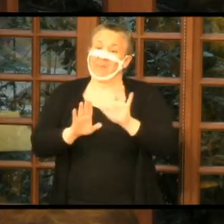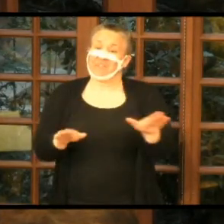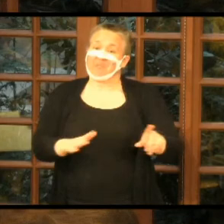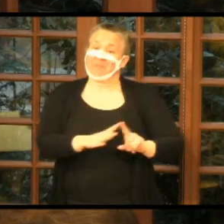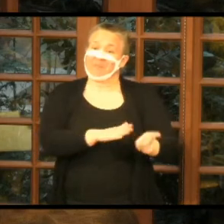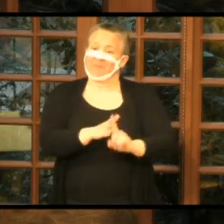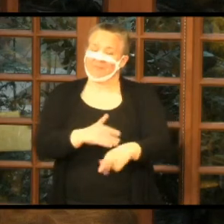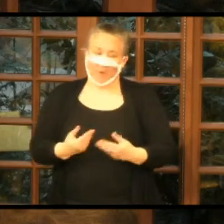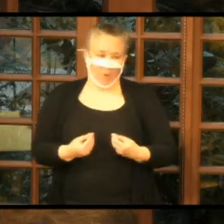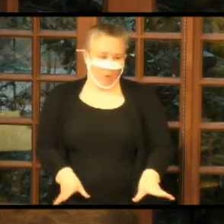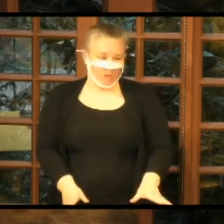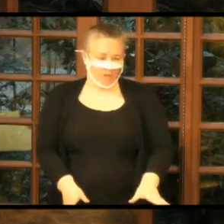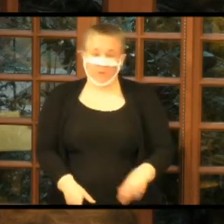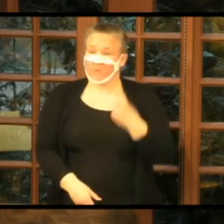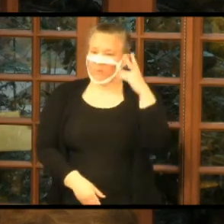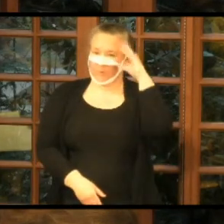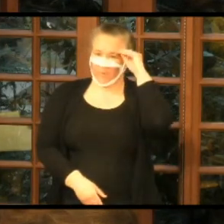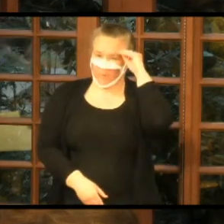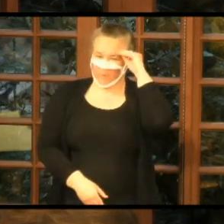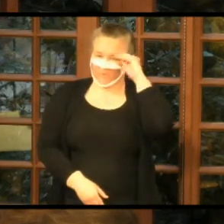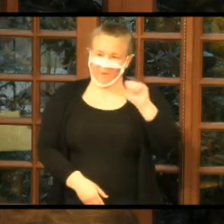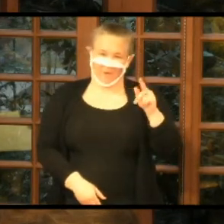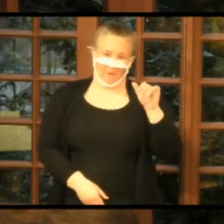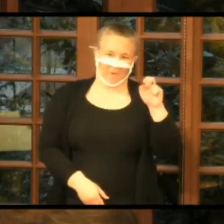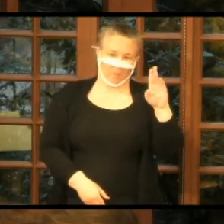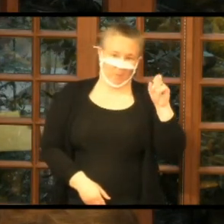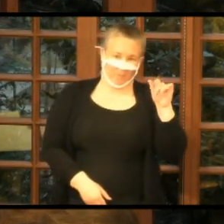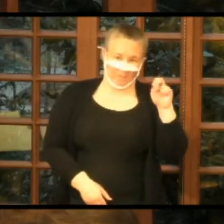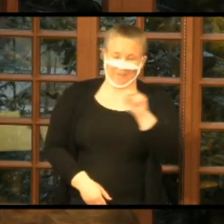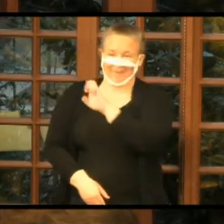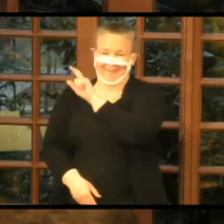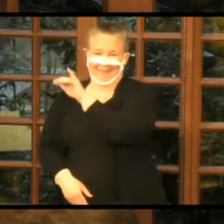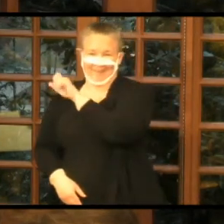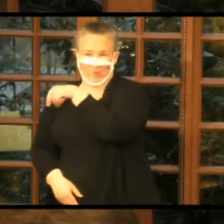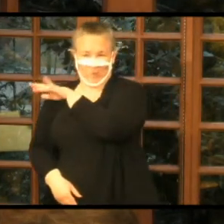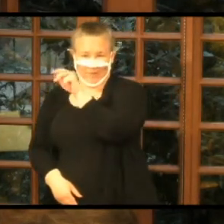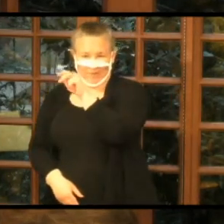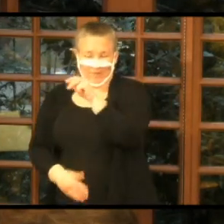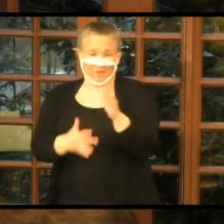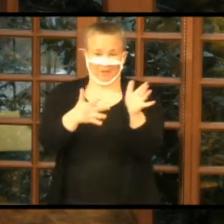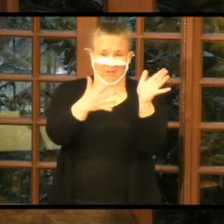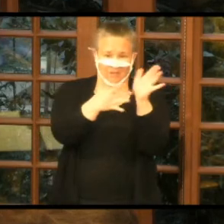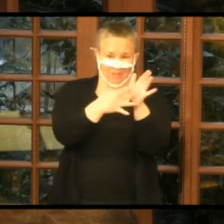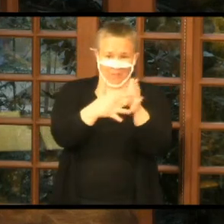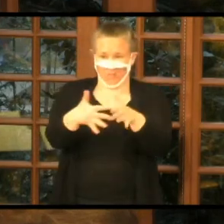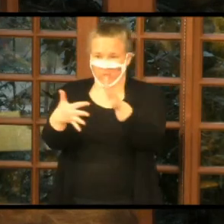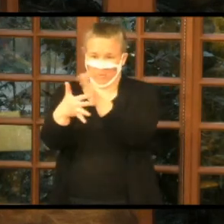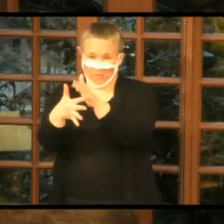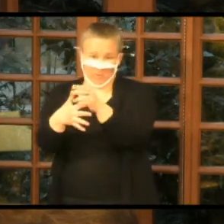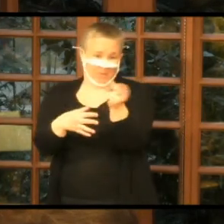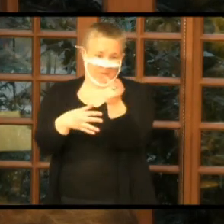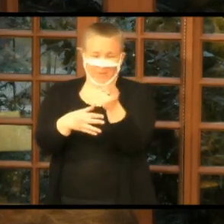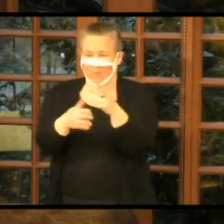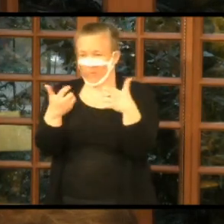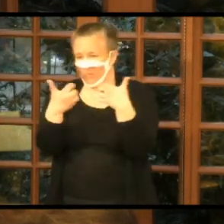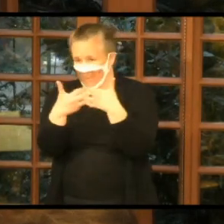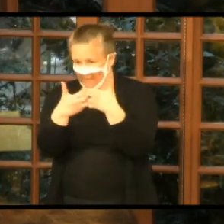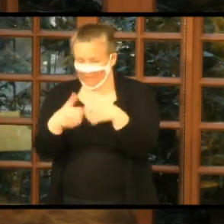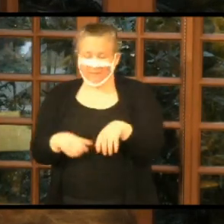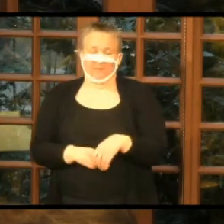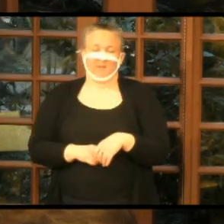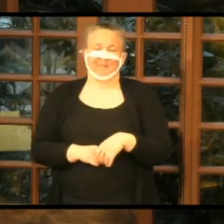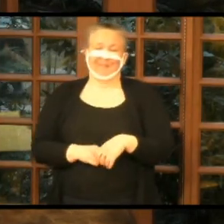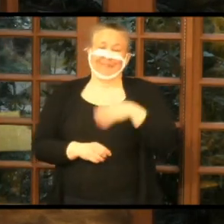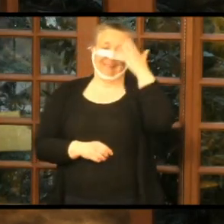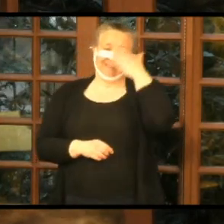children. 2 boys, Austin Workman and Elliot Quinn, a sophomore and a junior, roommates. In front of Clerk